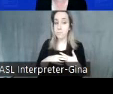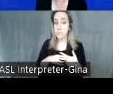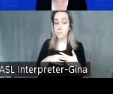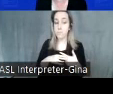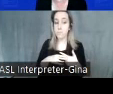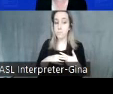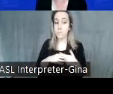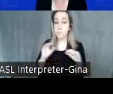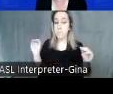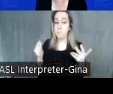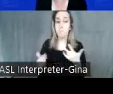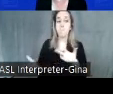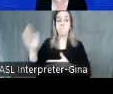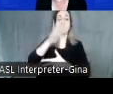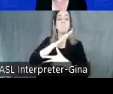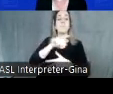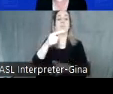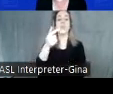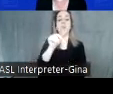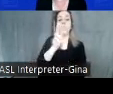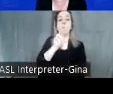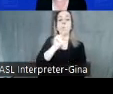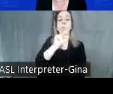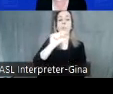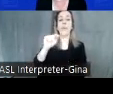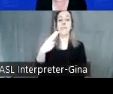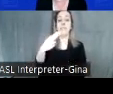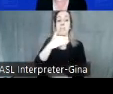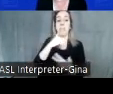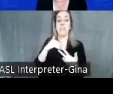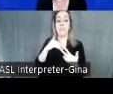If not, we'll go to Gwyneth Leach, followed by Charles Nye.